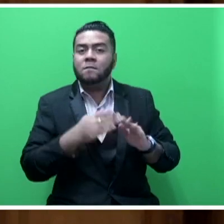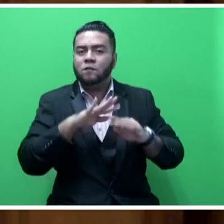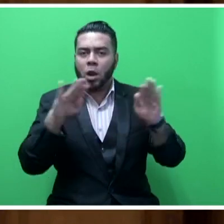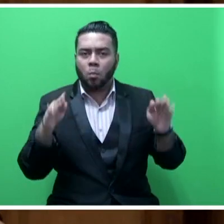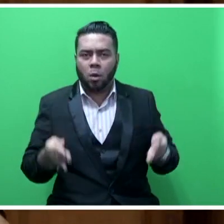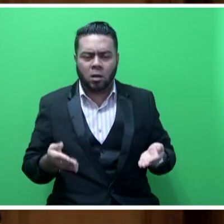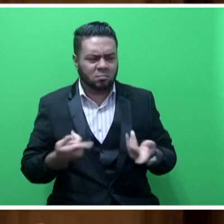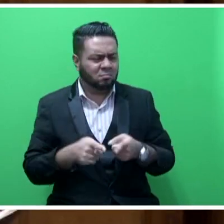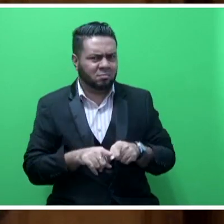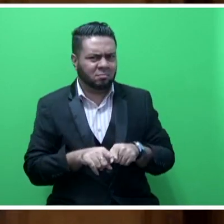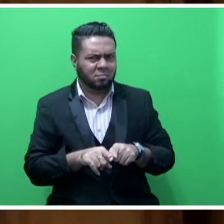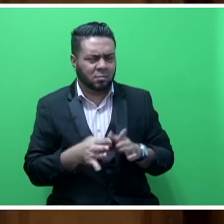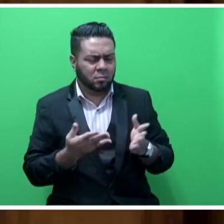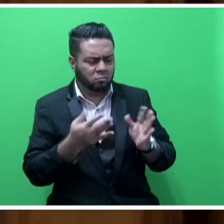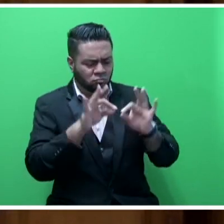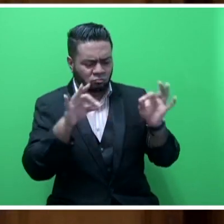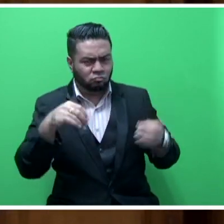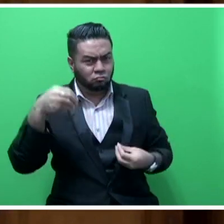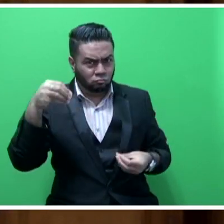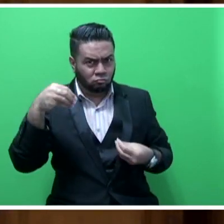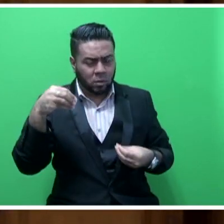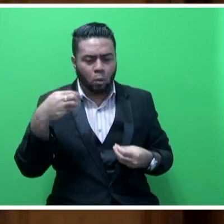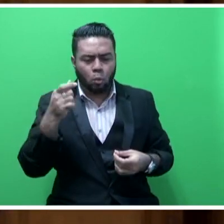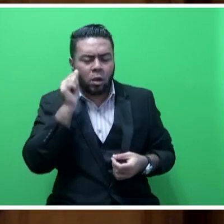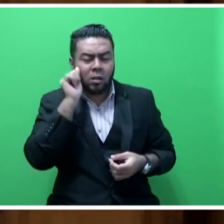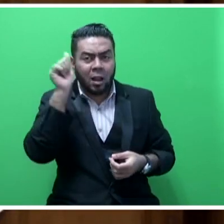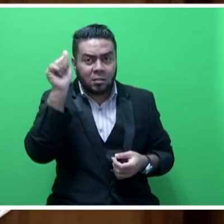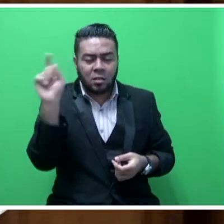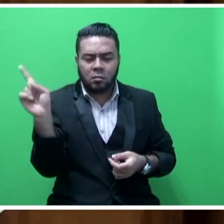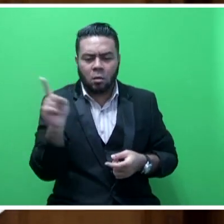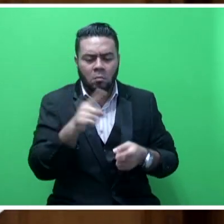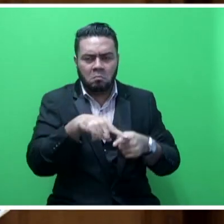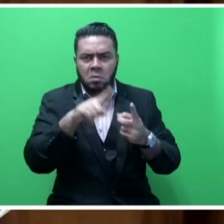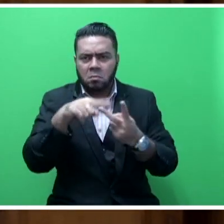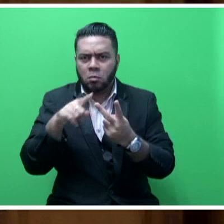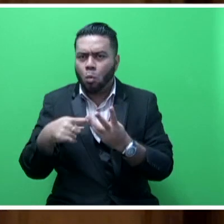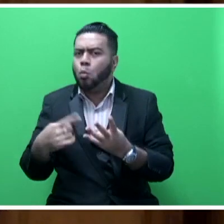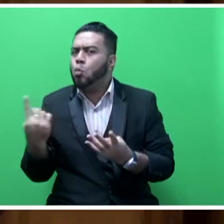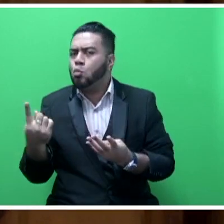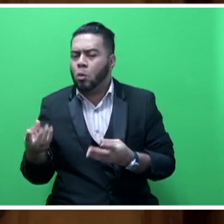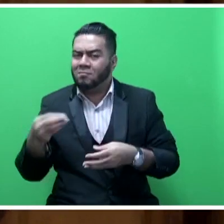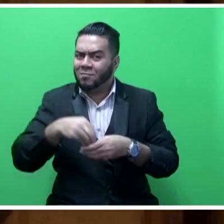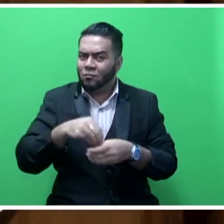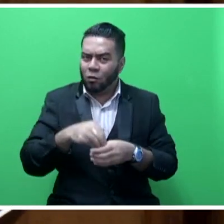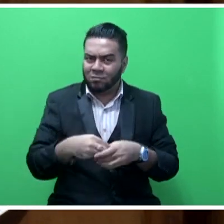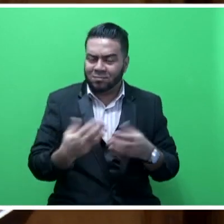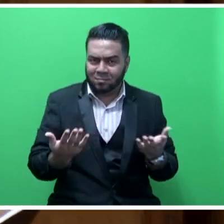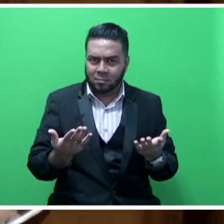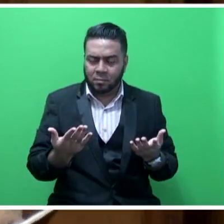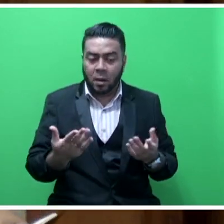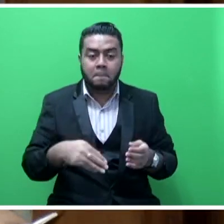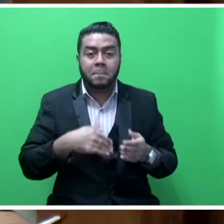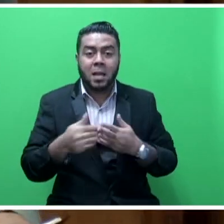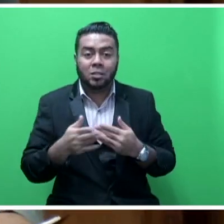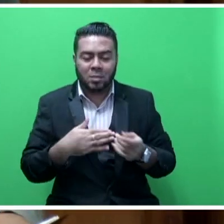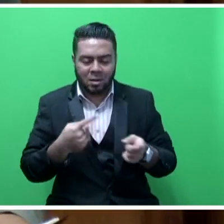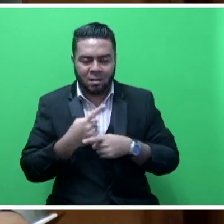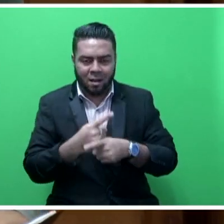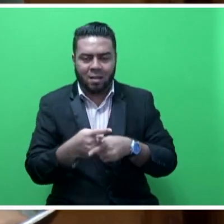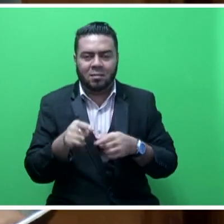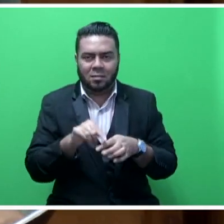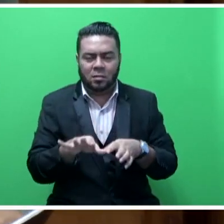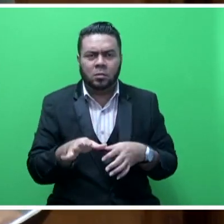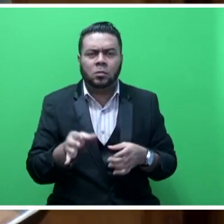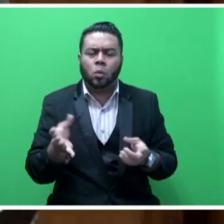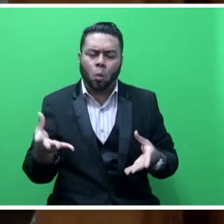Recognizing the different stakeholders that are involved in coastal fisheries, management guidelines play a key role in achieving